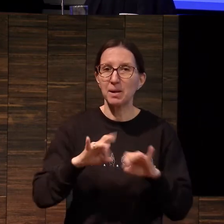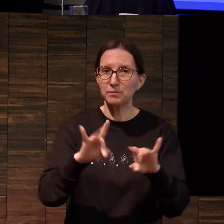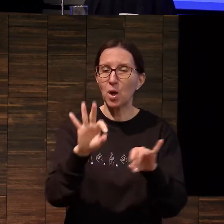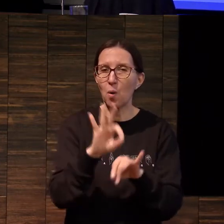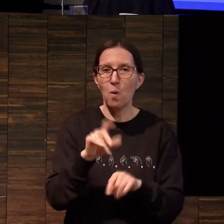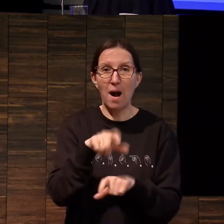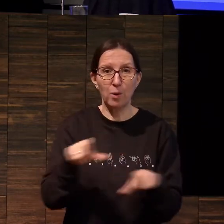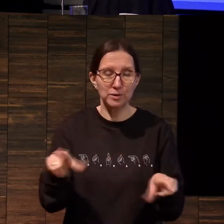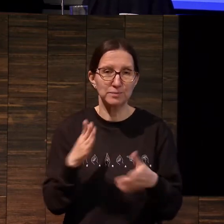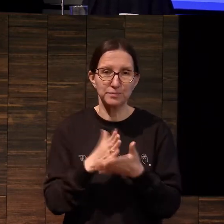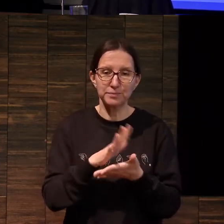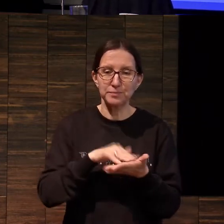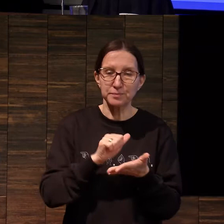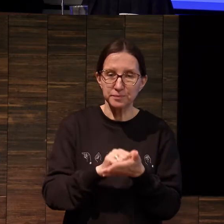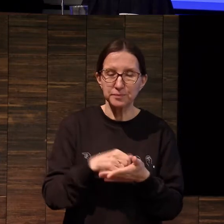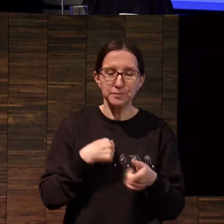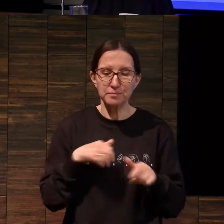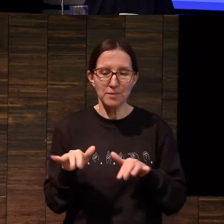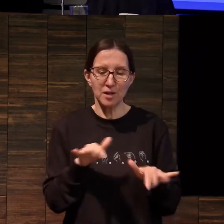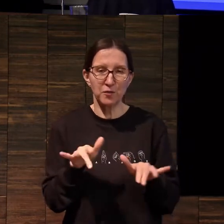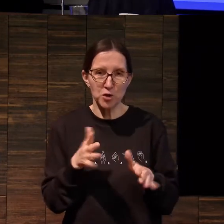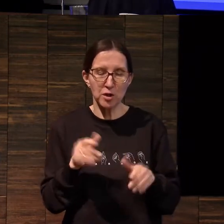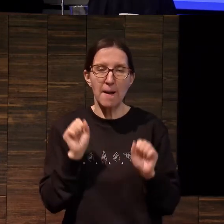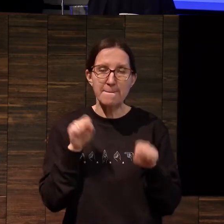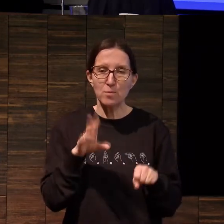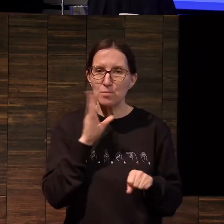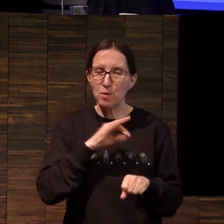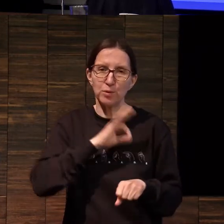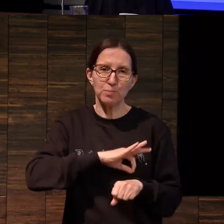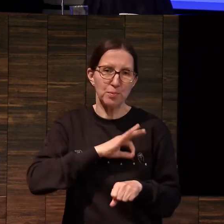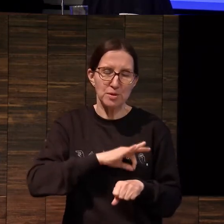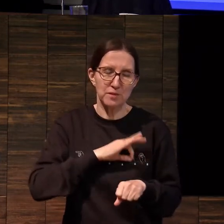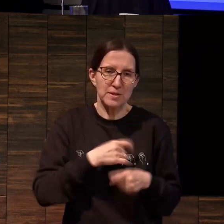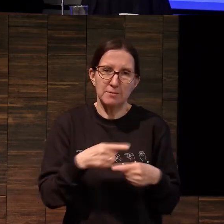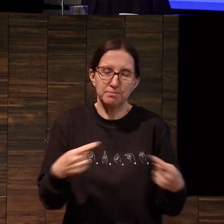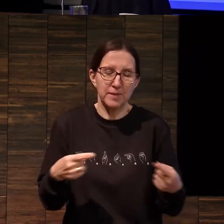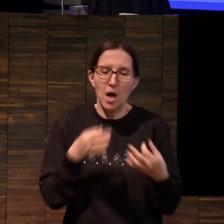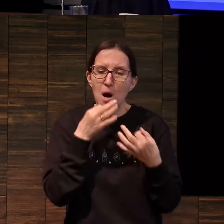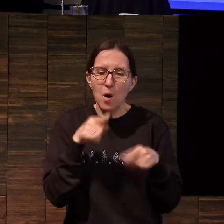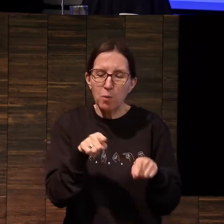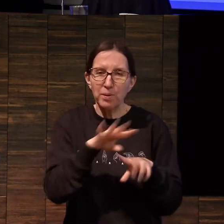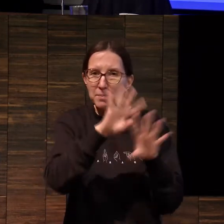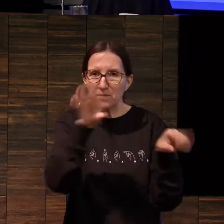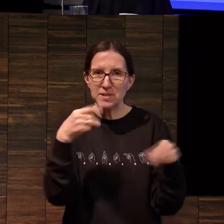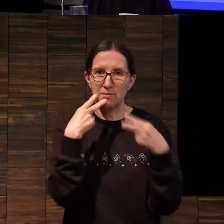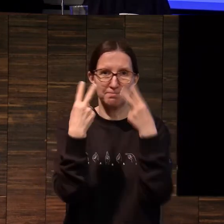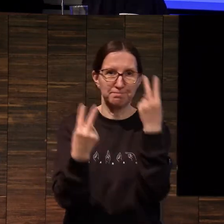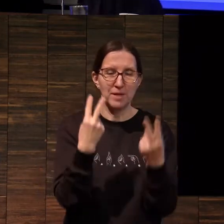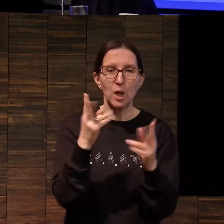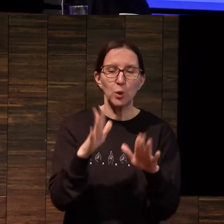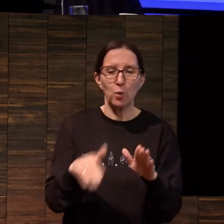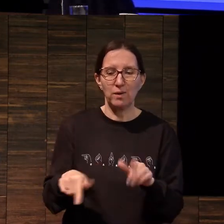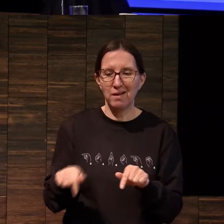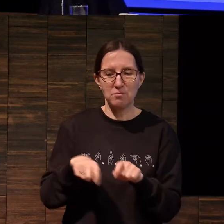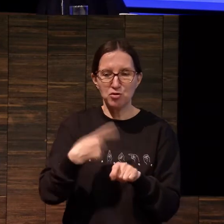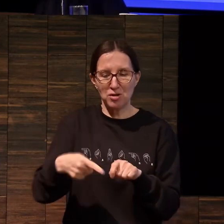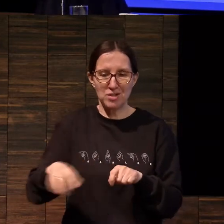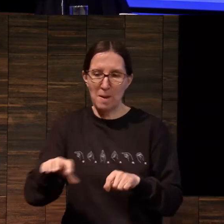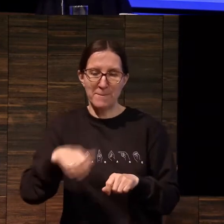gathering information. We've talked about people with motor disabilities,